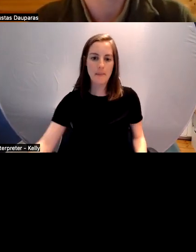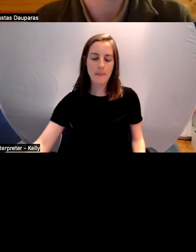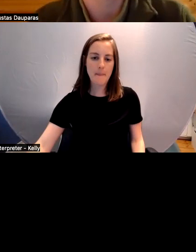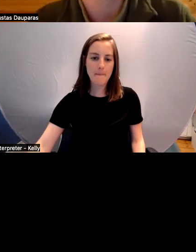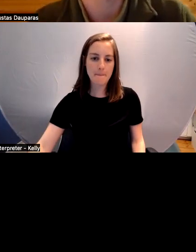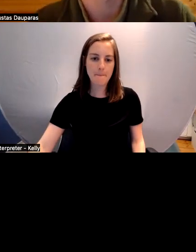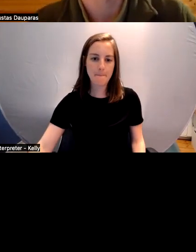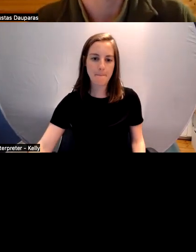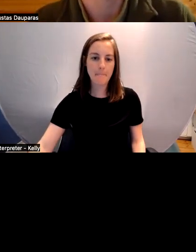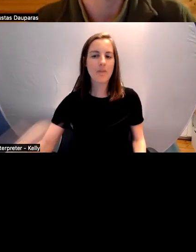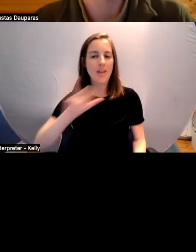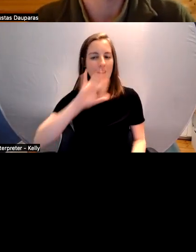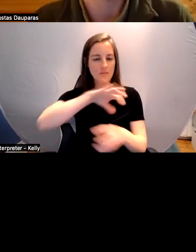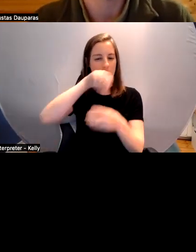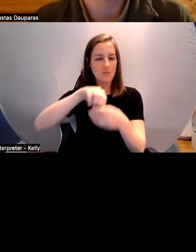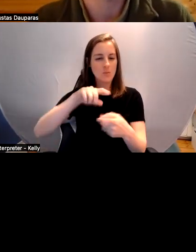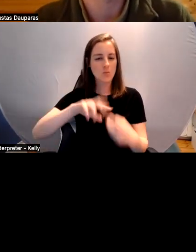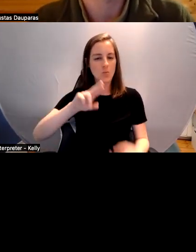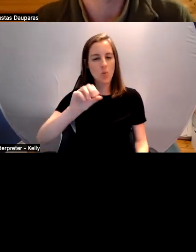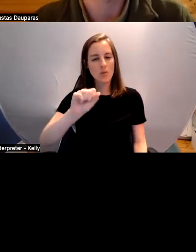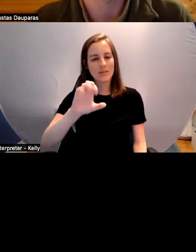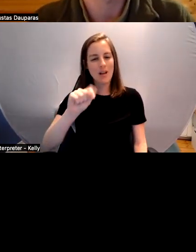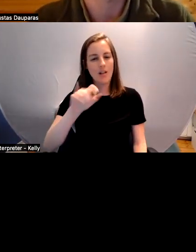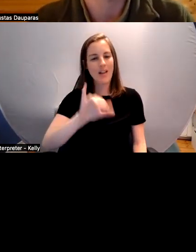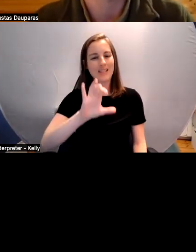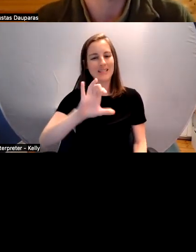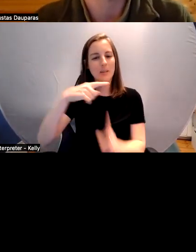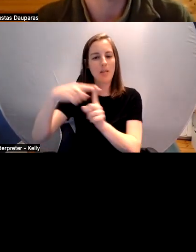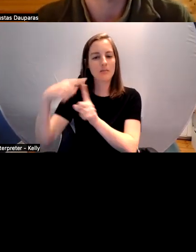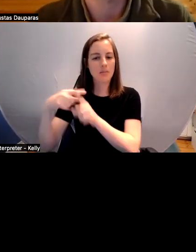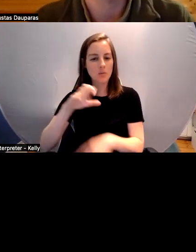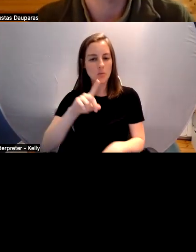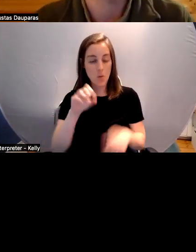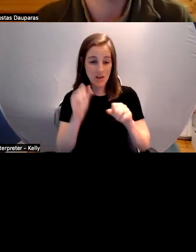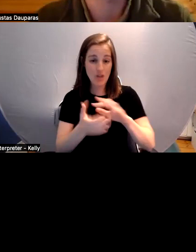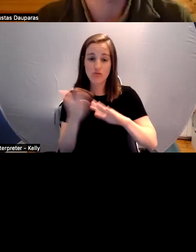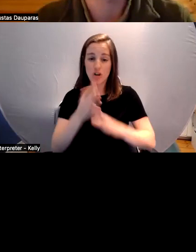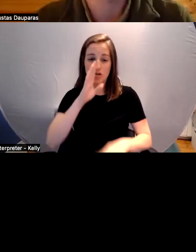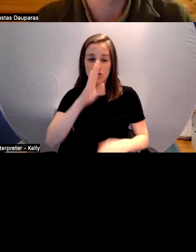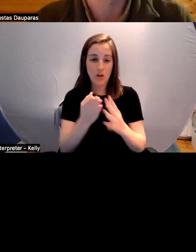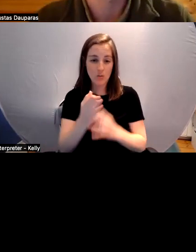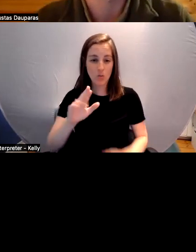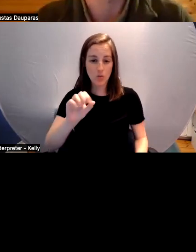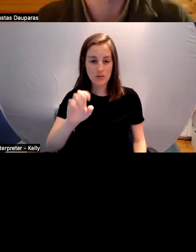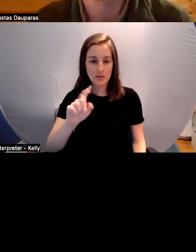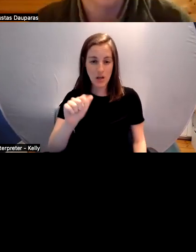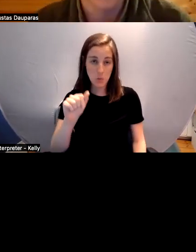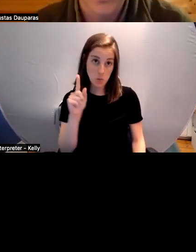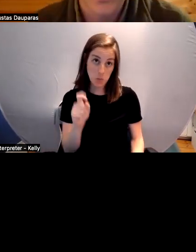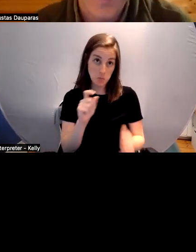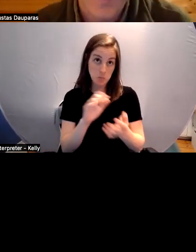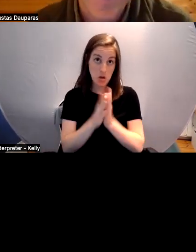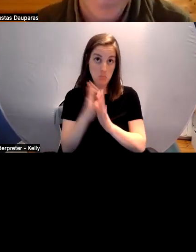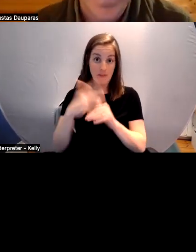into Rosetta as a C++ code that would be able to run from Rosetta straight away. So it should be made available,